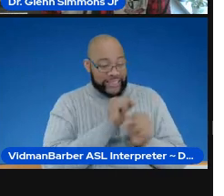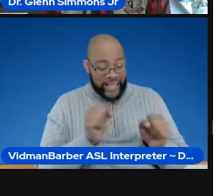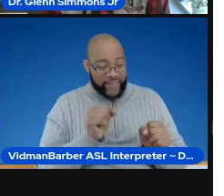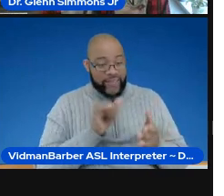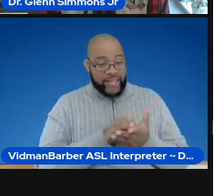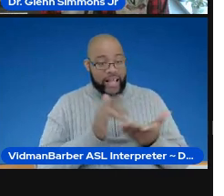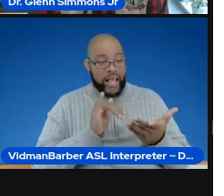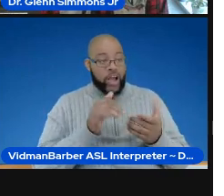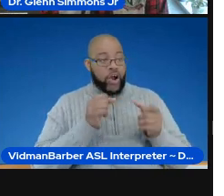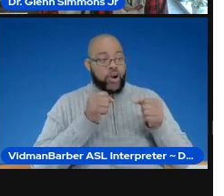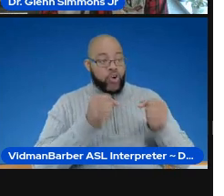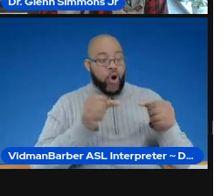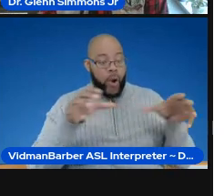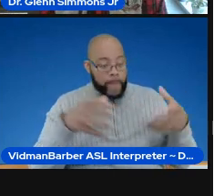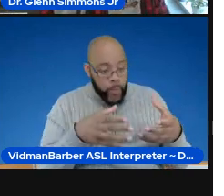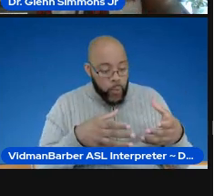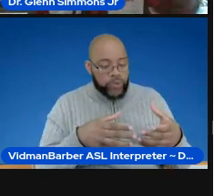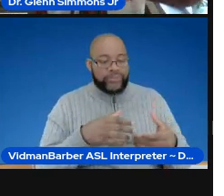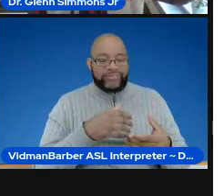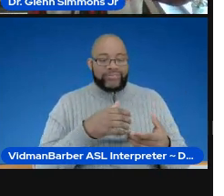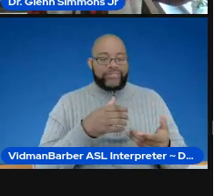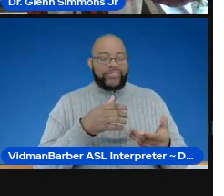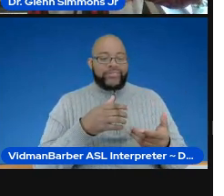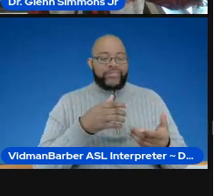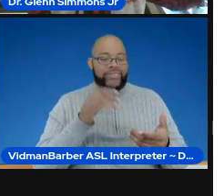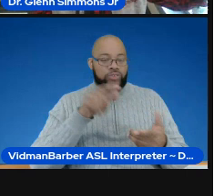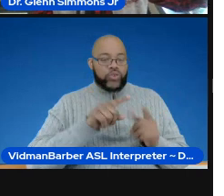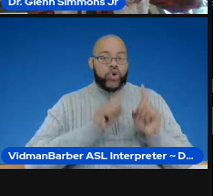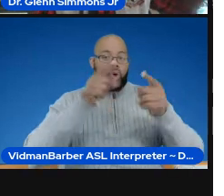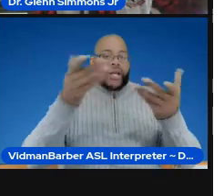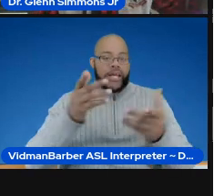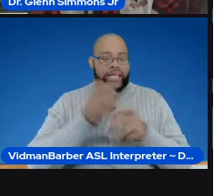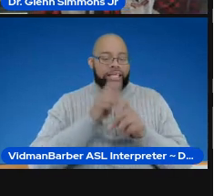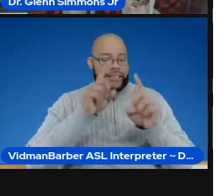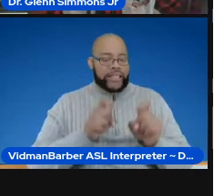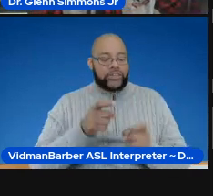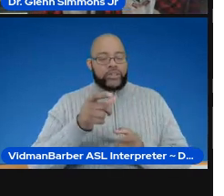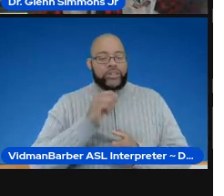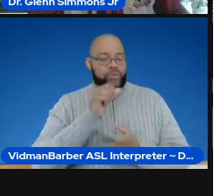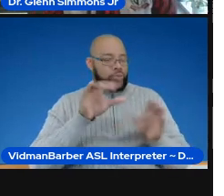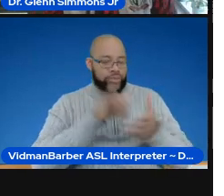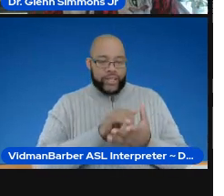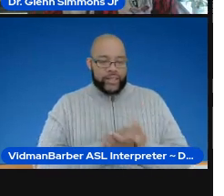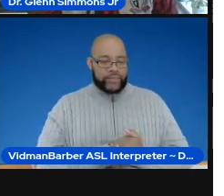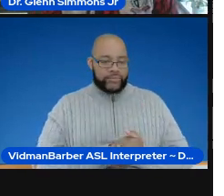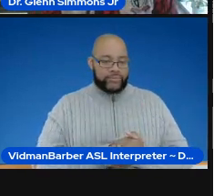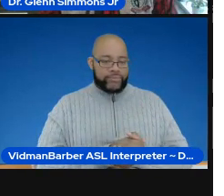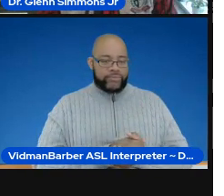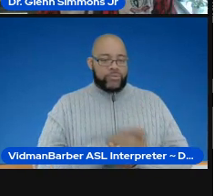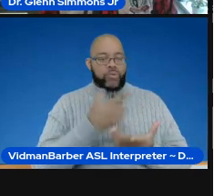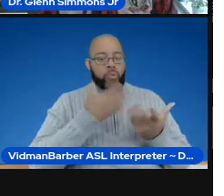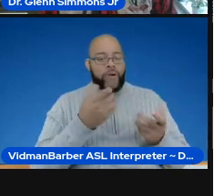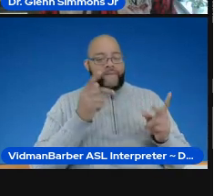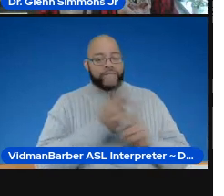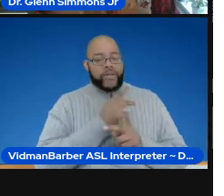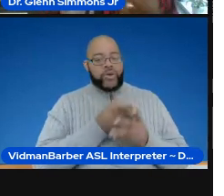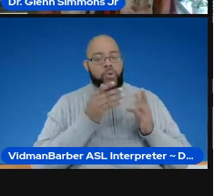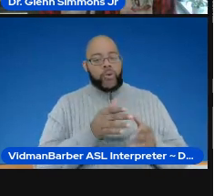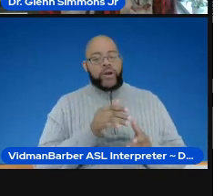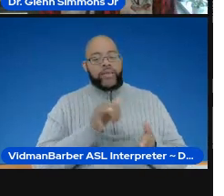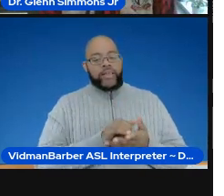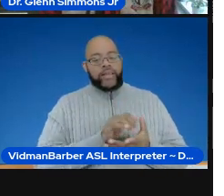be like carpooling and things like that, to go up here and get tested, so they wouldn't even do it. So we wanted to figure out a way